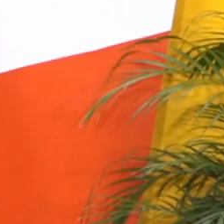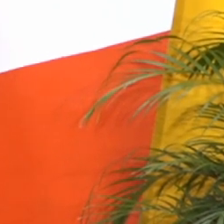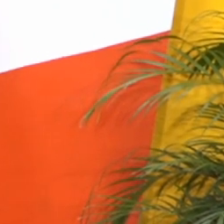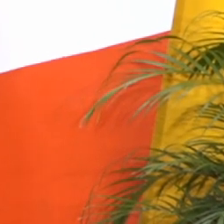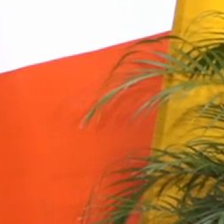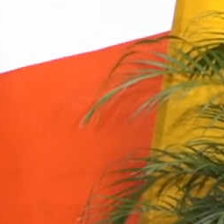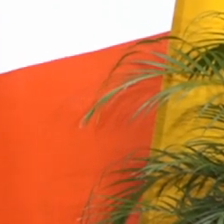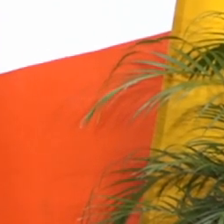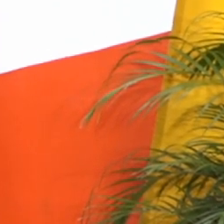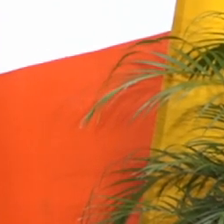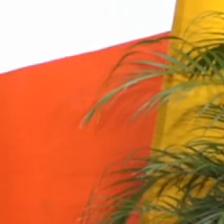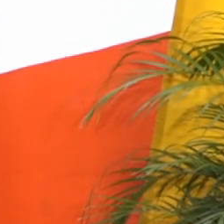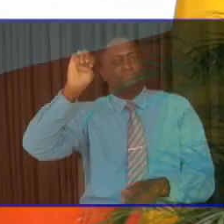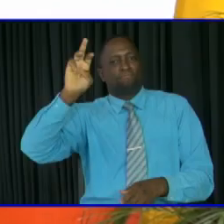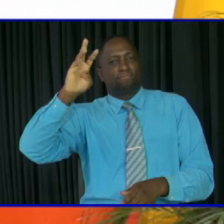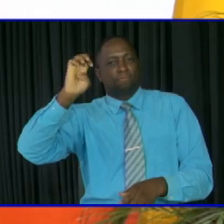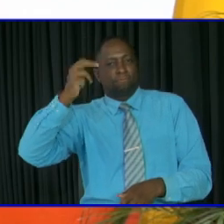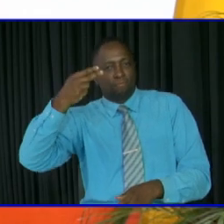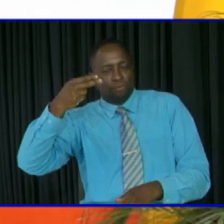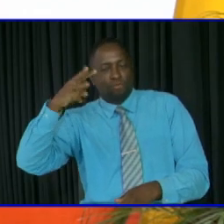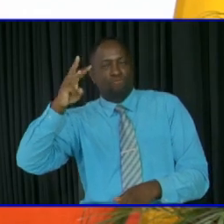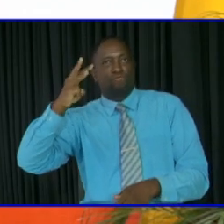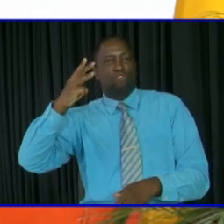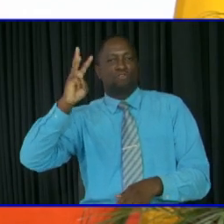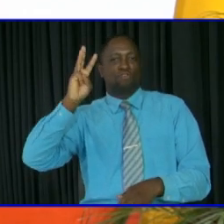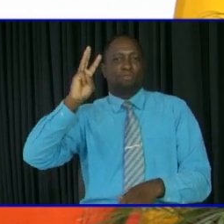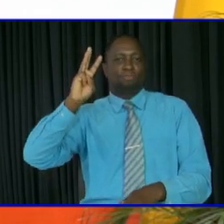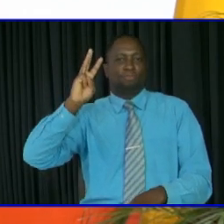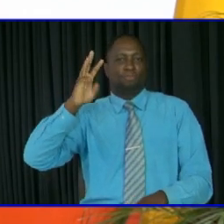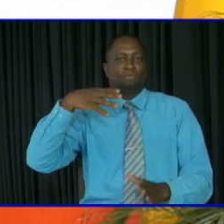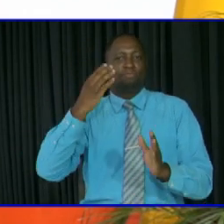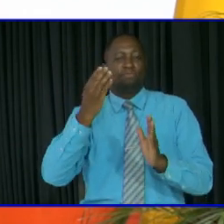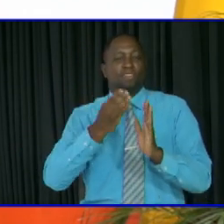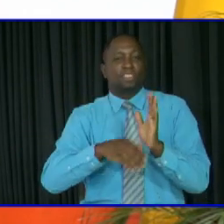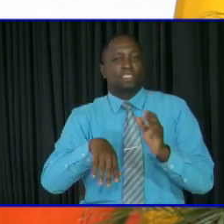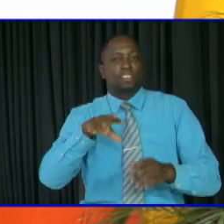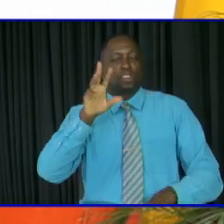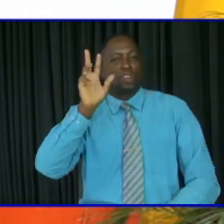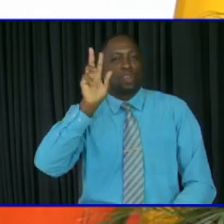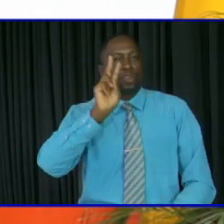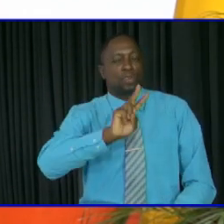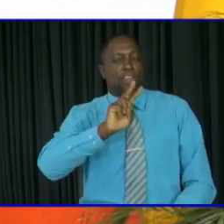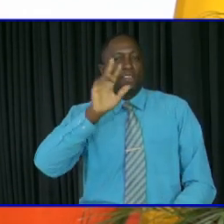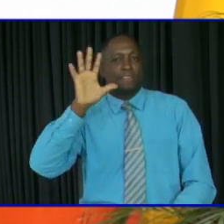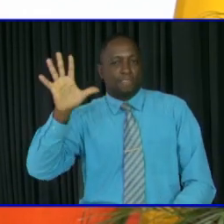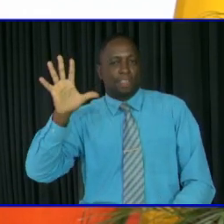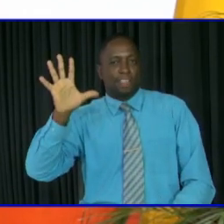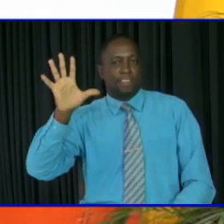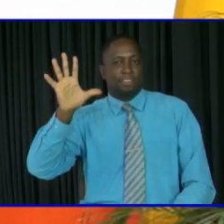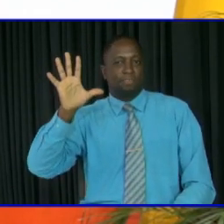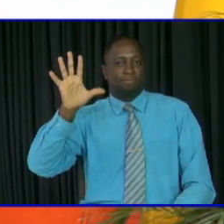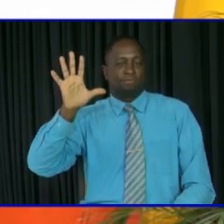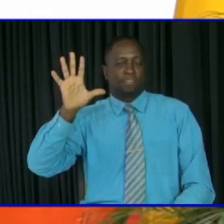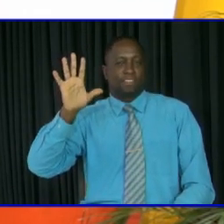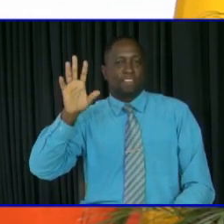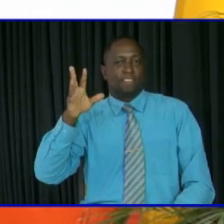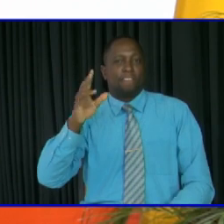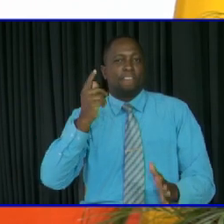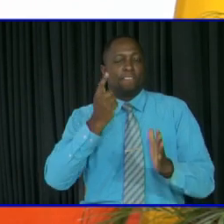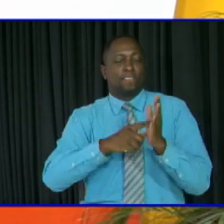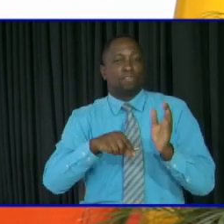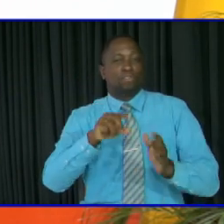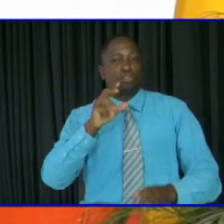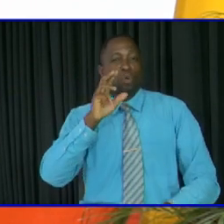25. We will look at verse 1 to verse 13. Matthew 25, verse 1